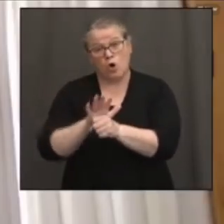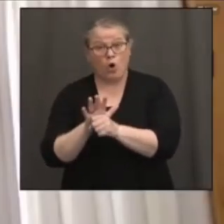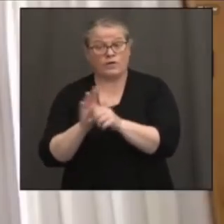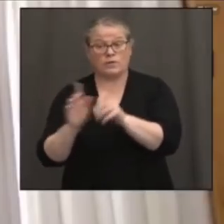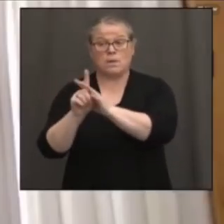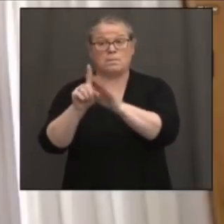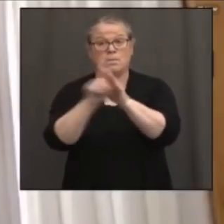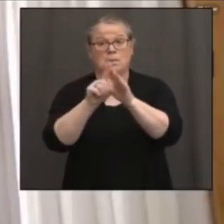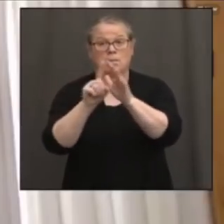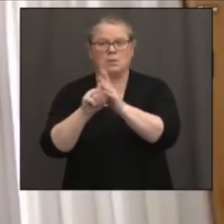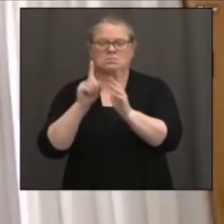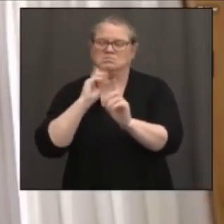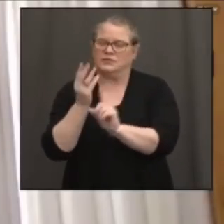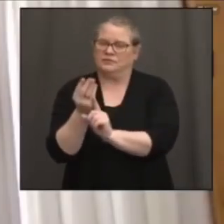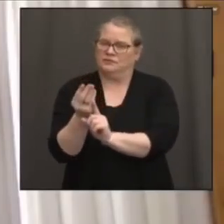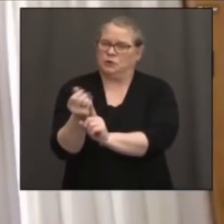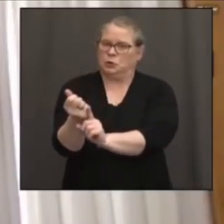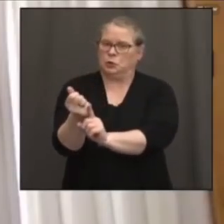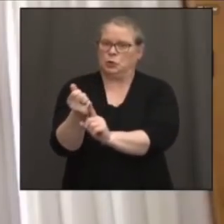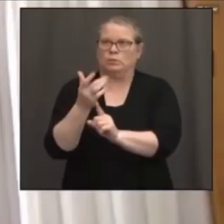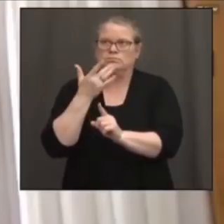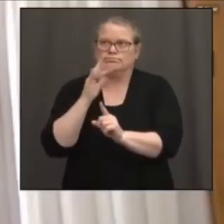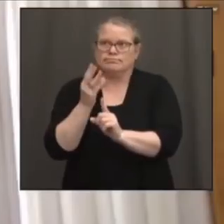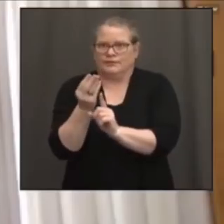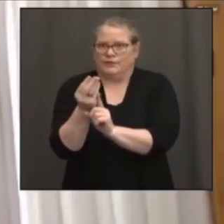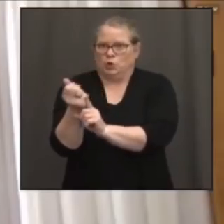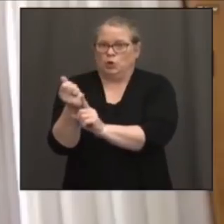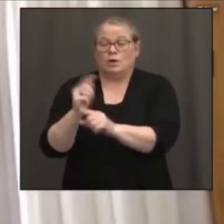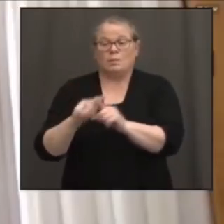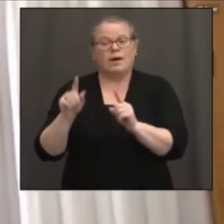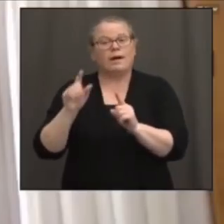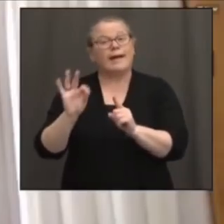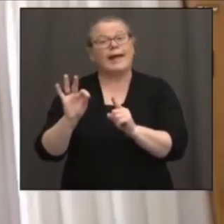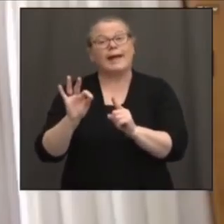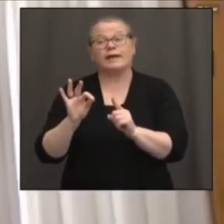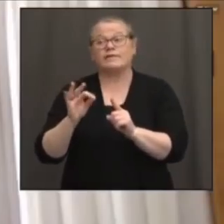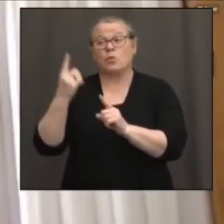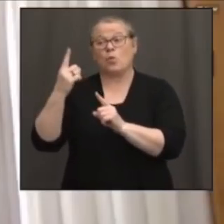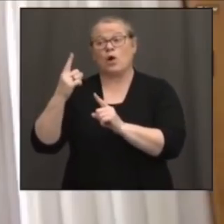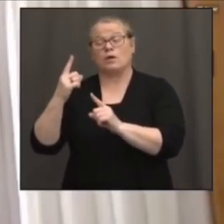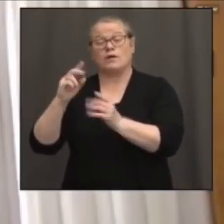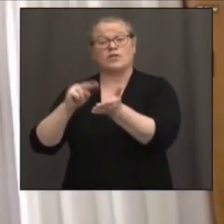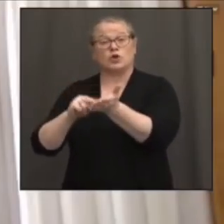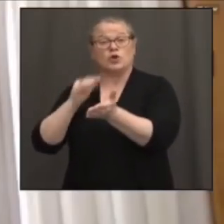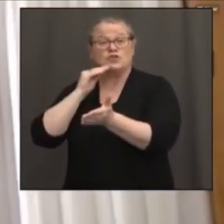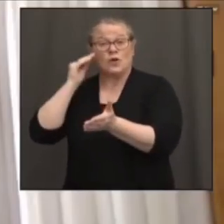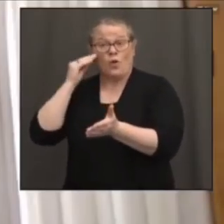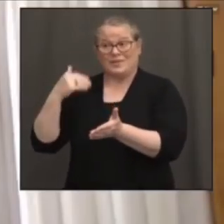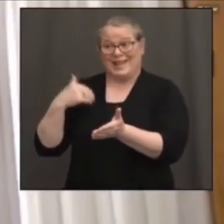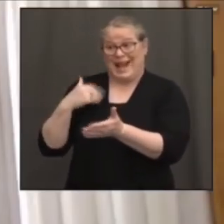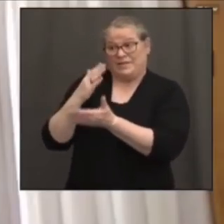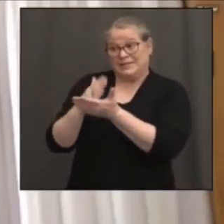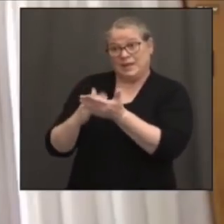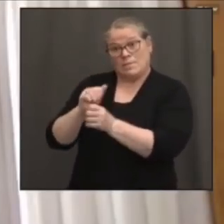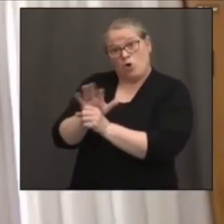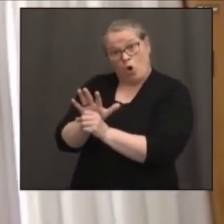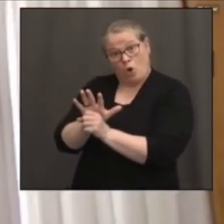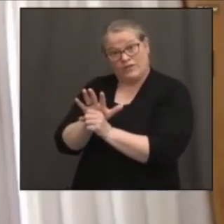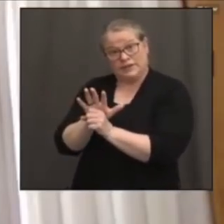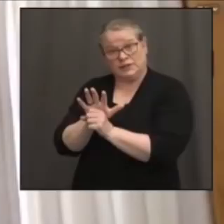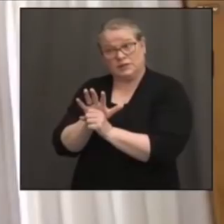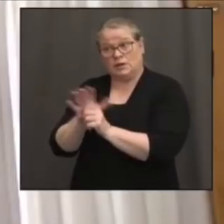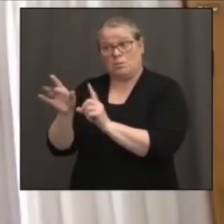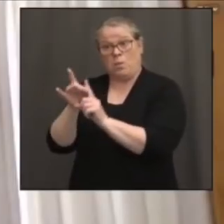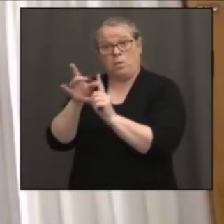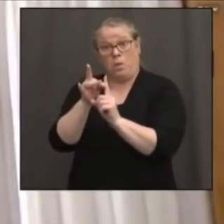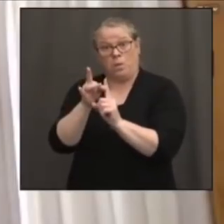our nursing homes across the state, but I can imagine that, if you have a loved one in one of the homes that does have some cases, that could be very frustrating at this stage.